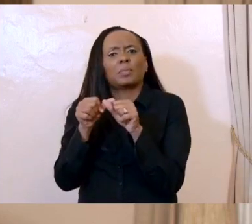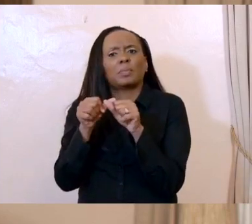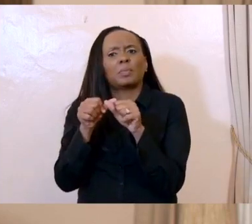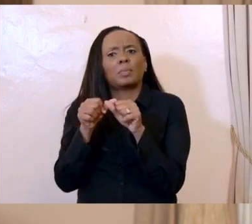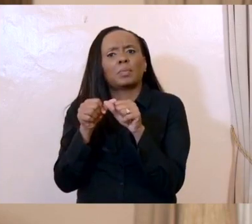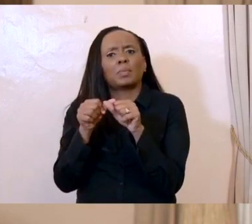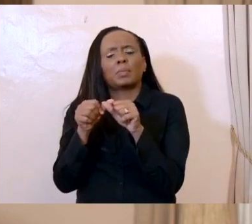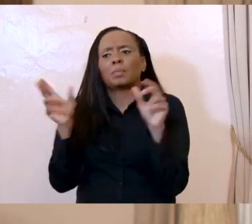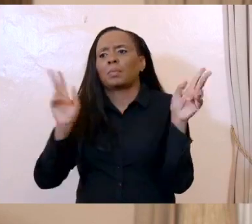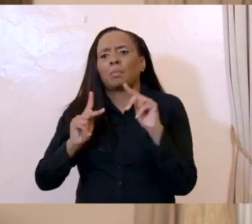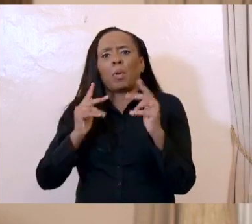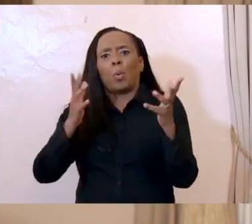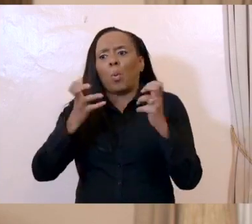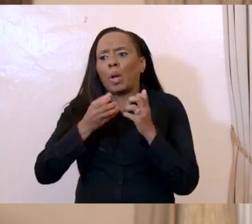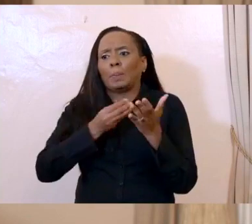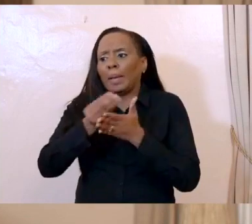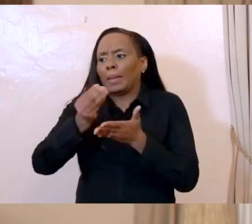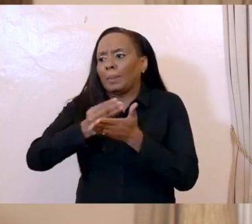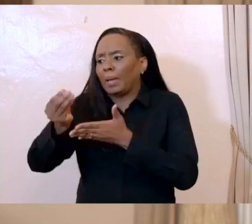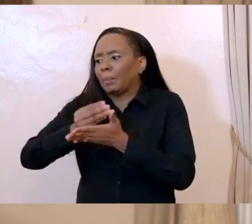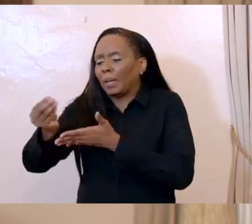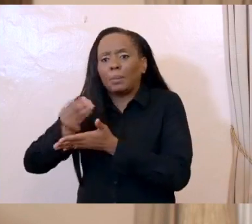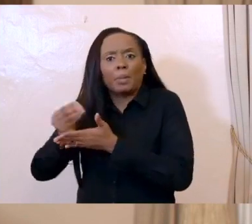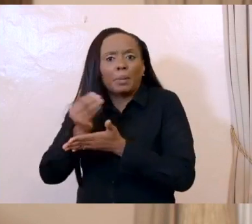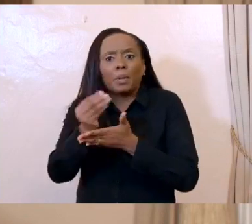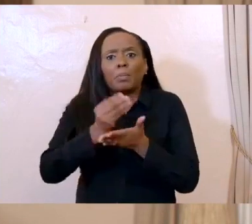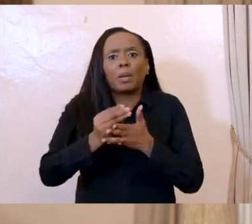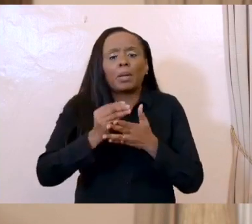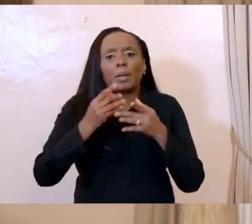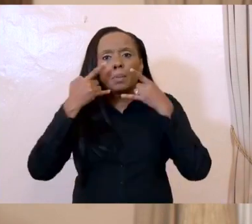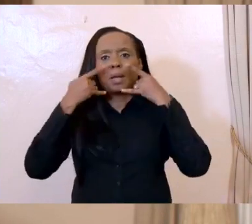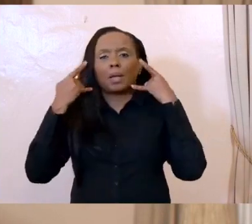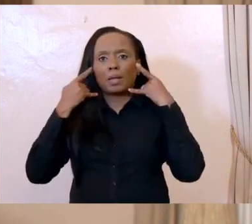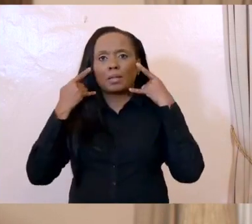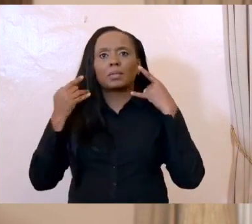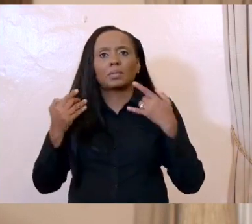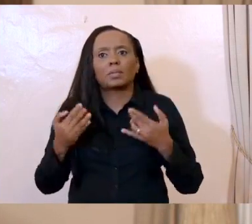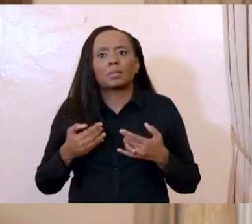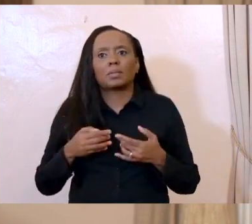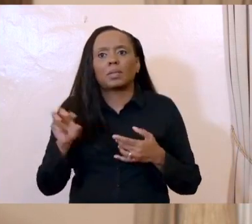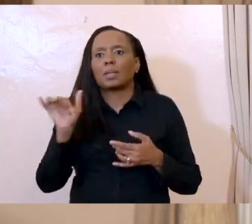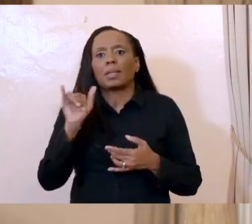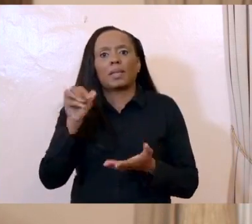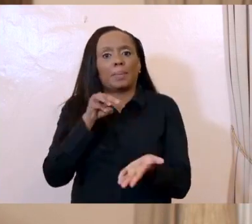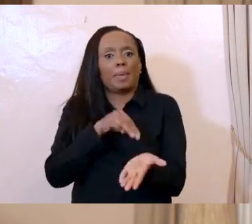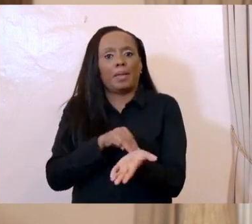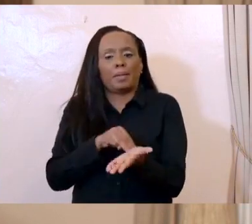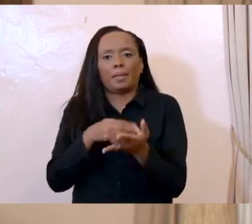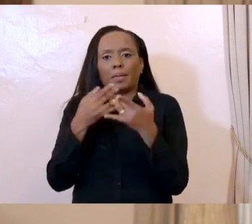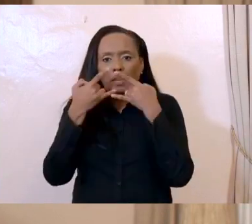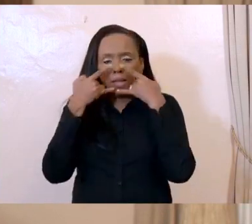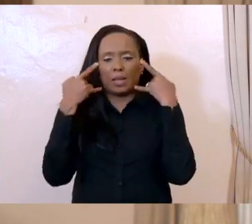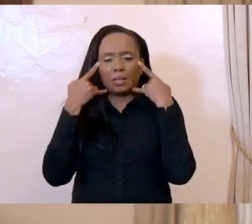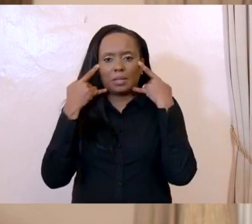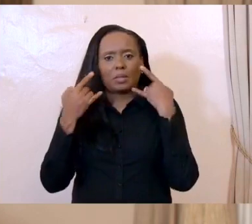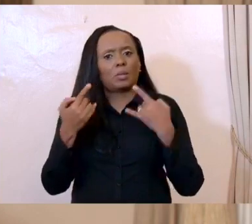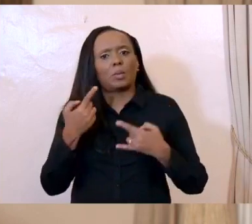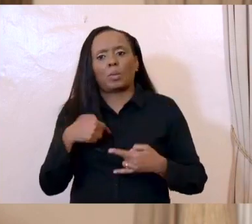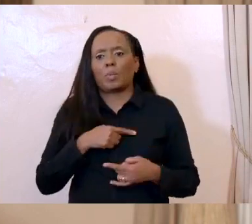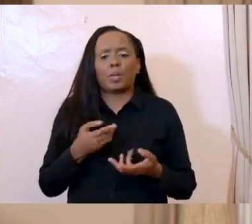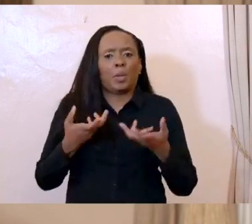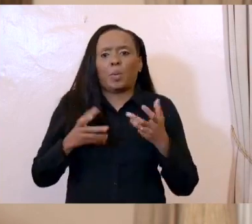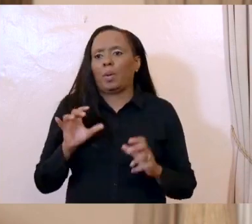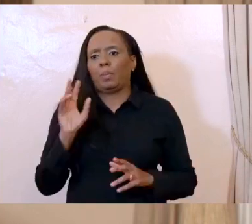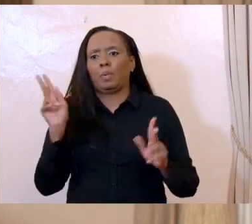in demand for the use of disposable masks, which are usually medical masks, and we wanted to stay away from that. We wanted to